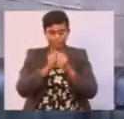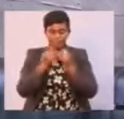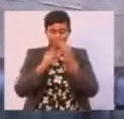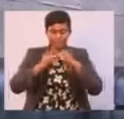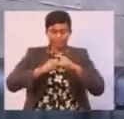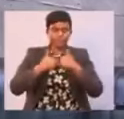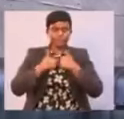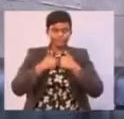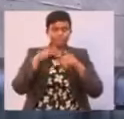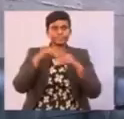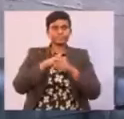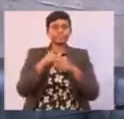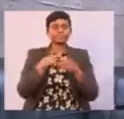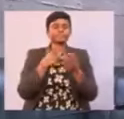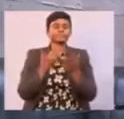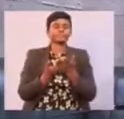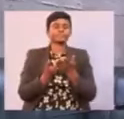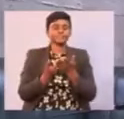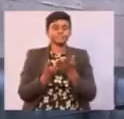in.